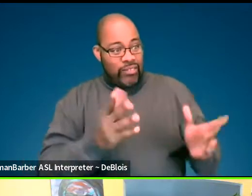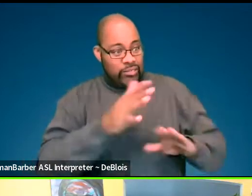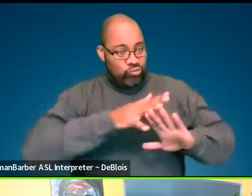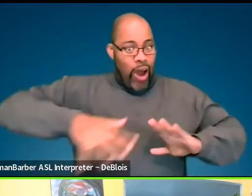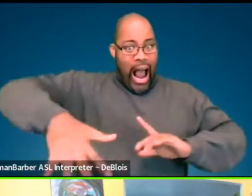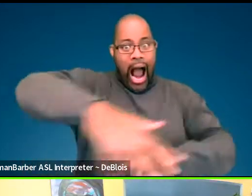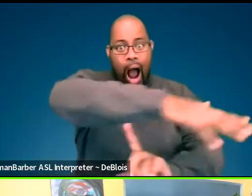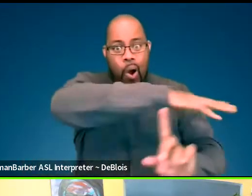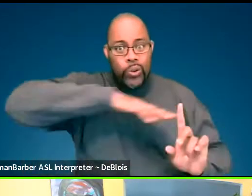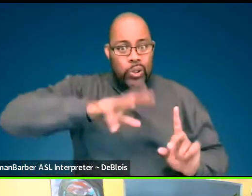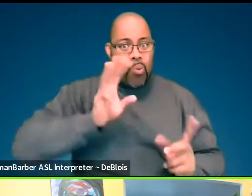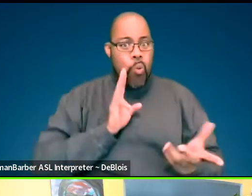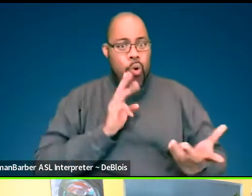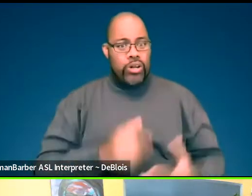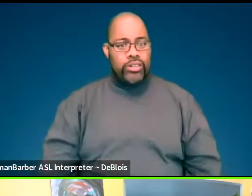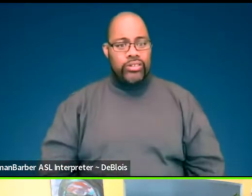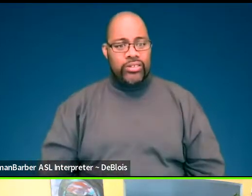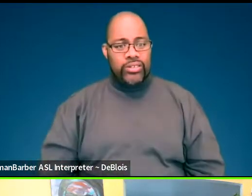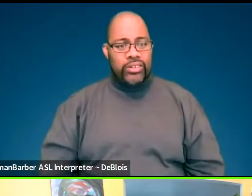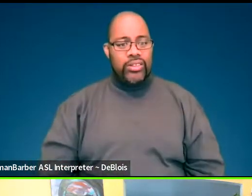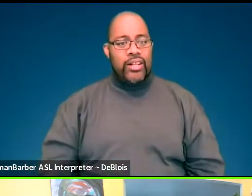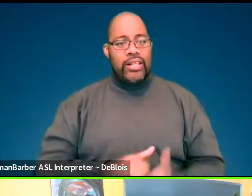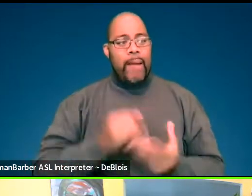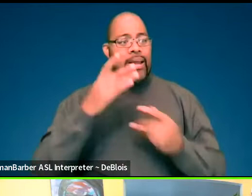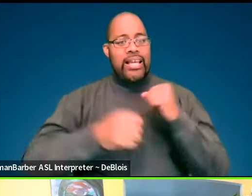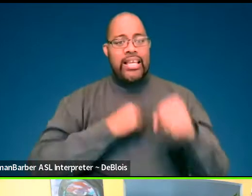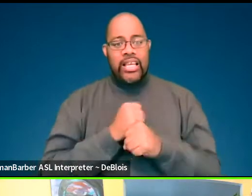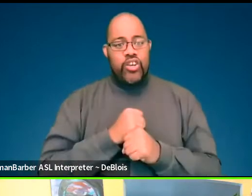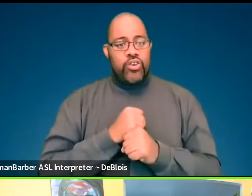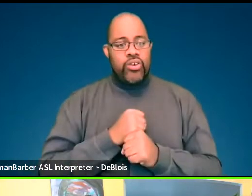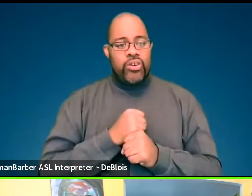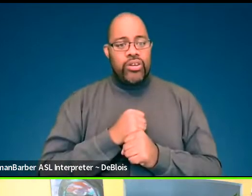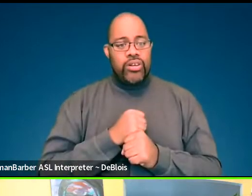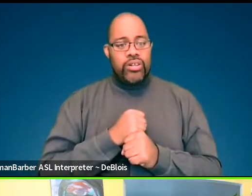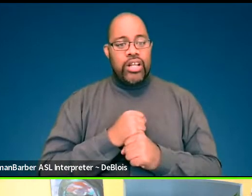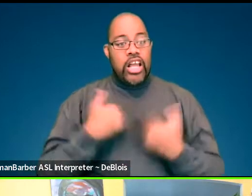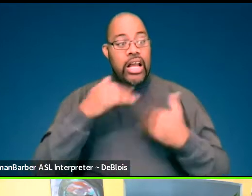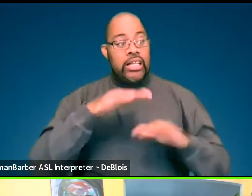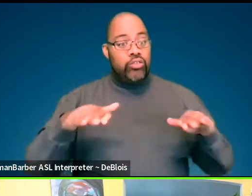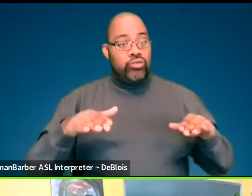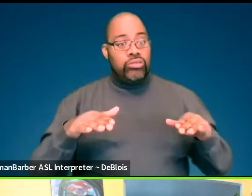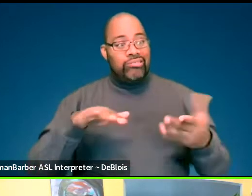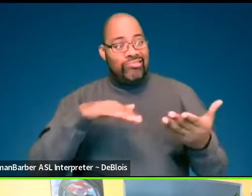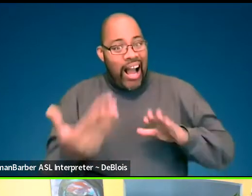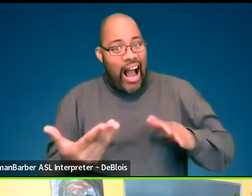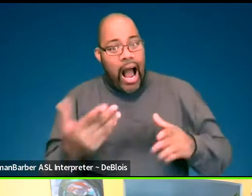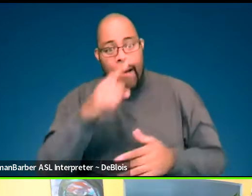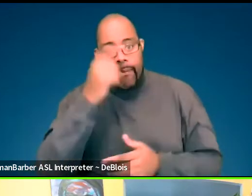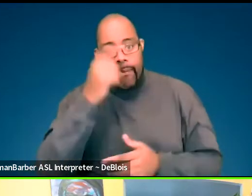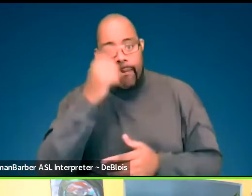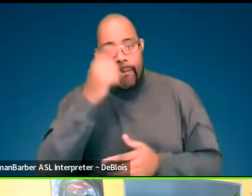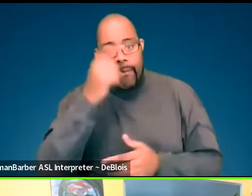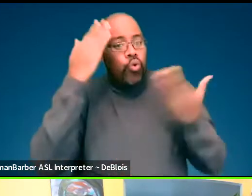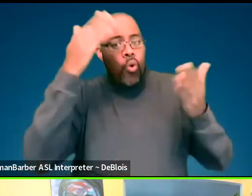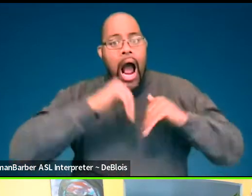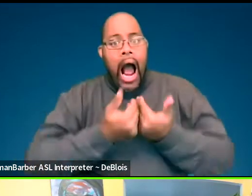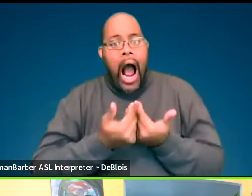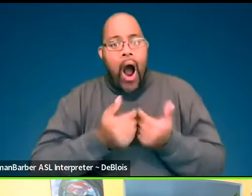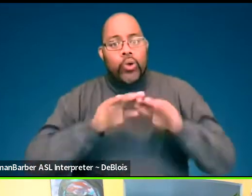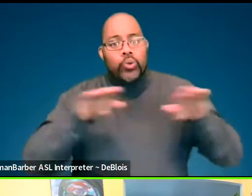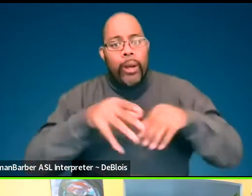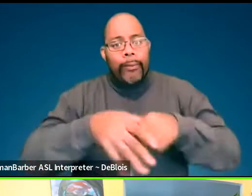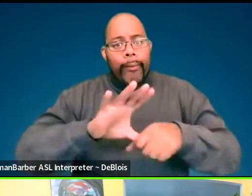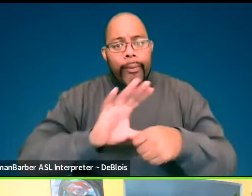surrounded by water, where year after year, young children are dying because they don't know how to